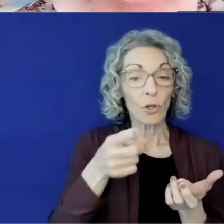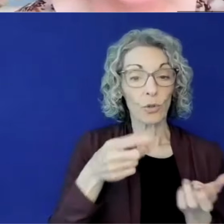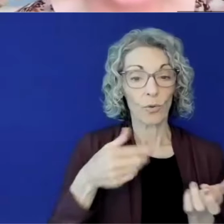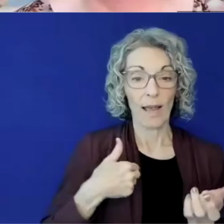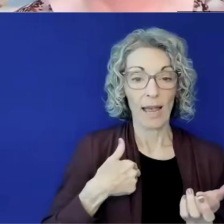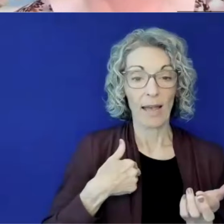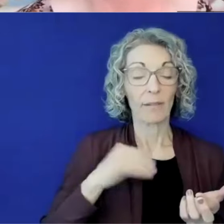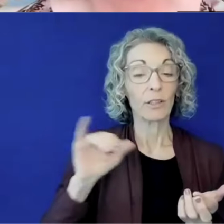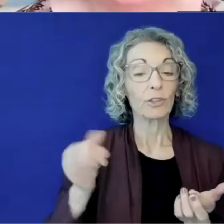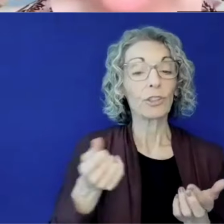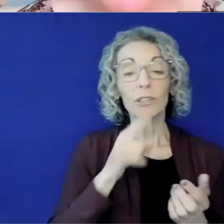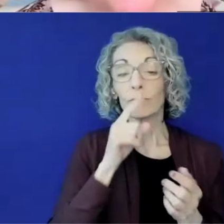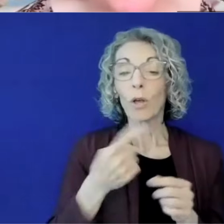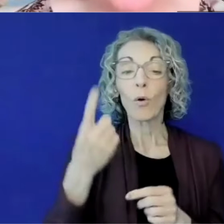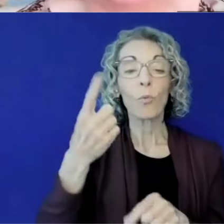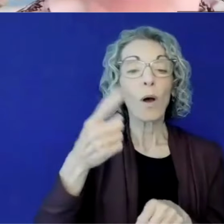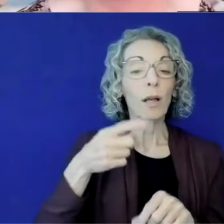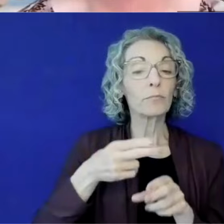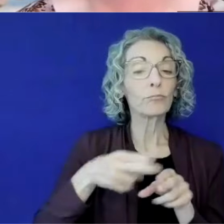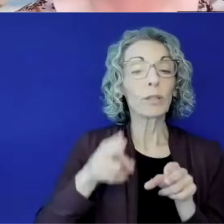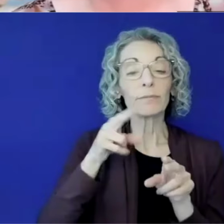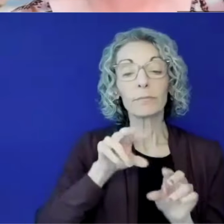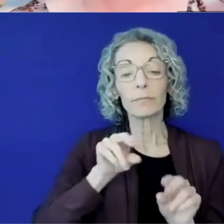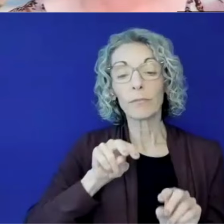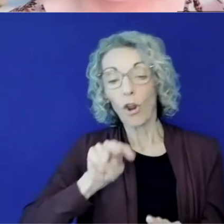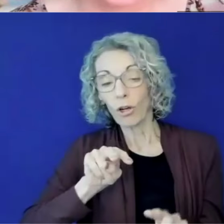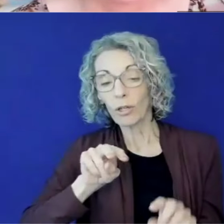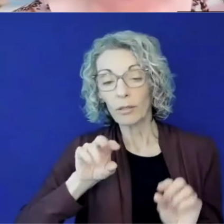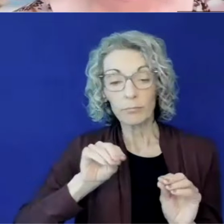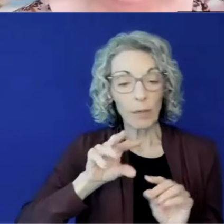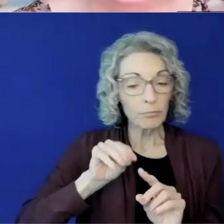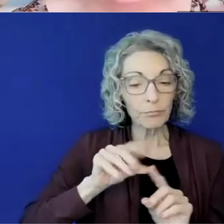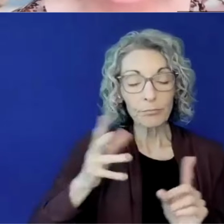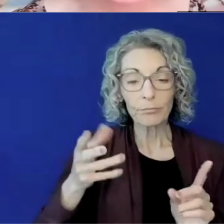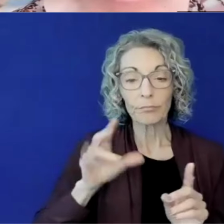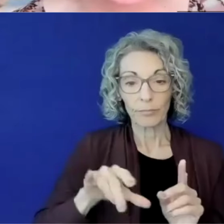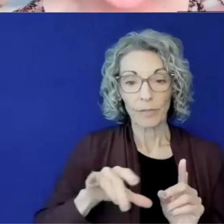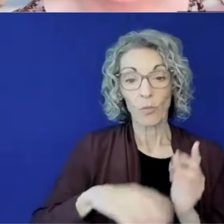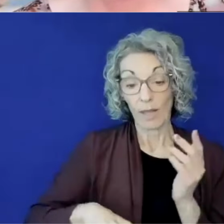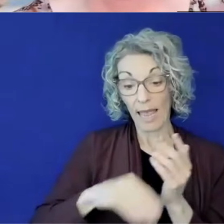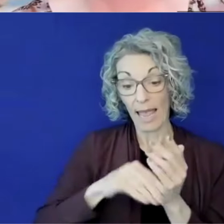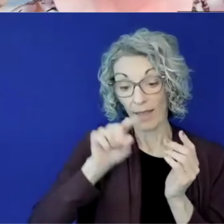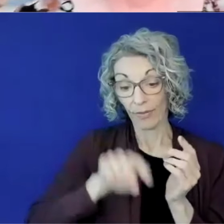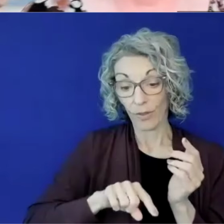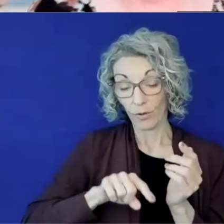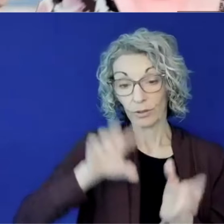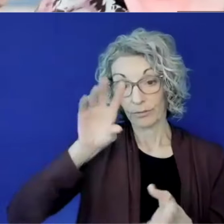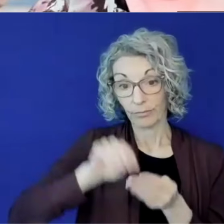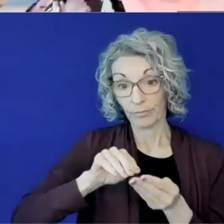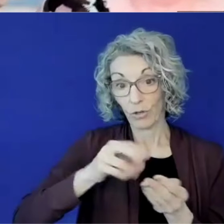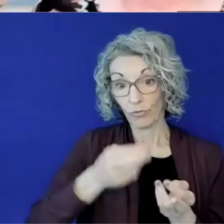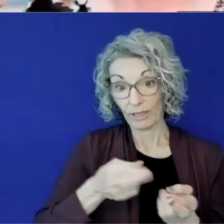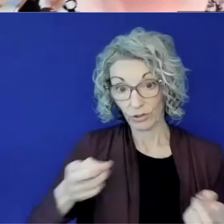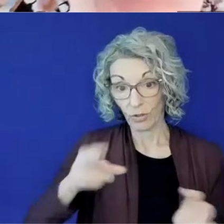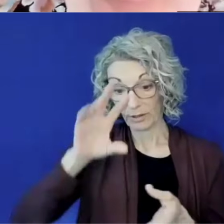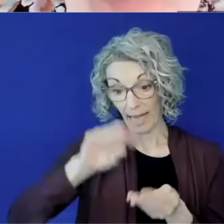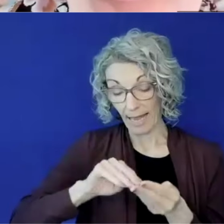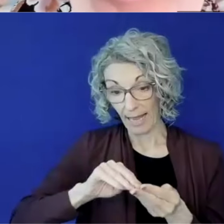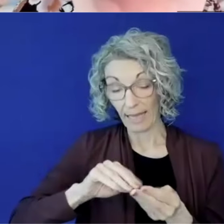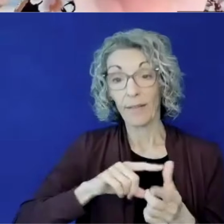a snapshot, the very first moment of the month. And they're going to add those resources together, and they're going to see if